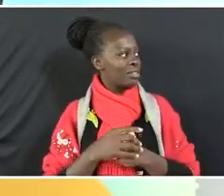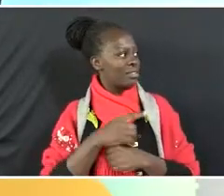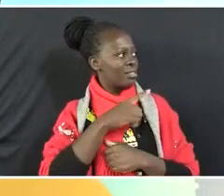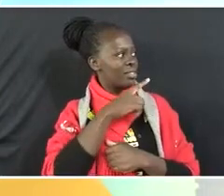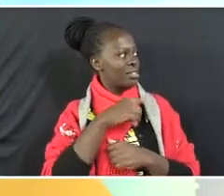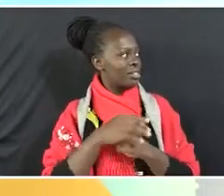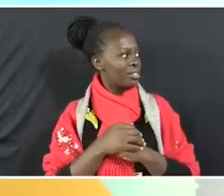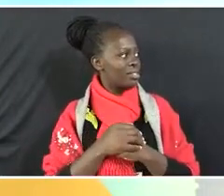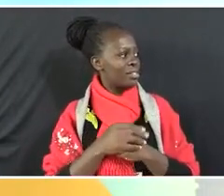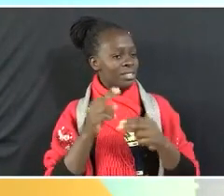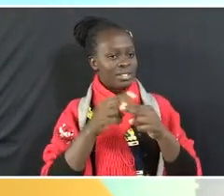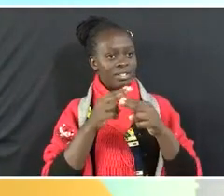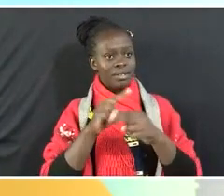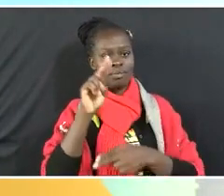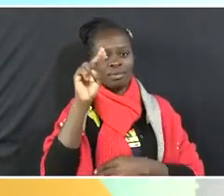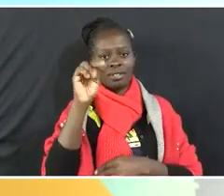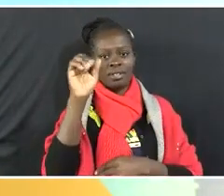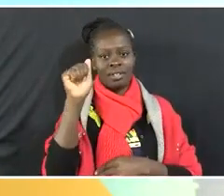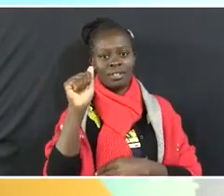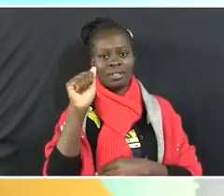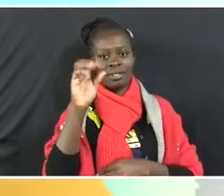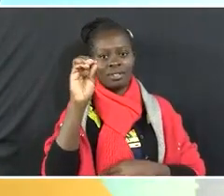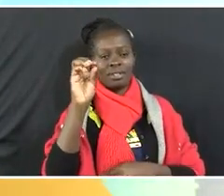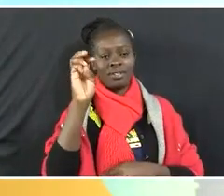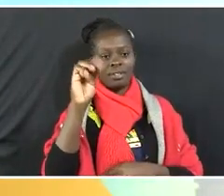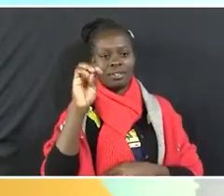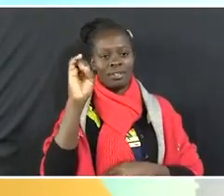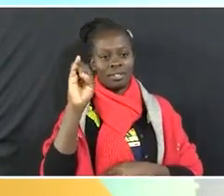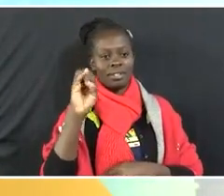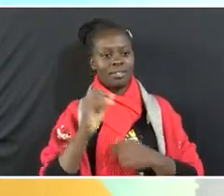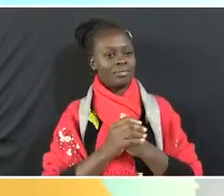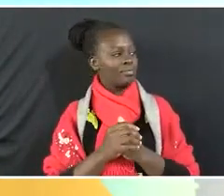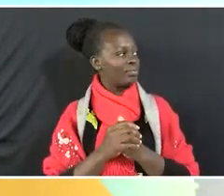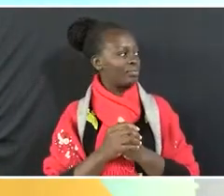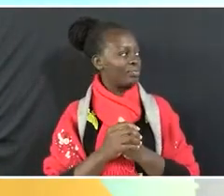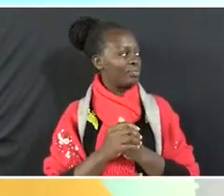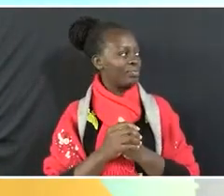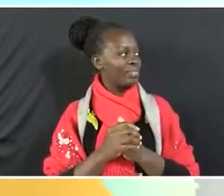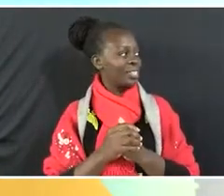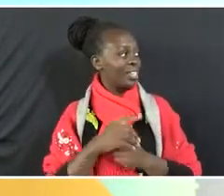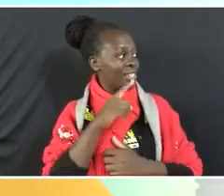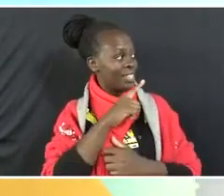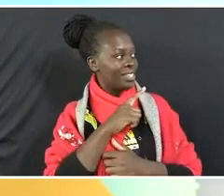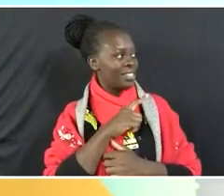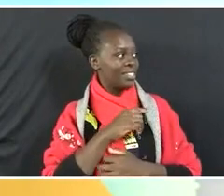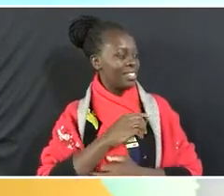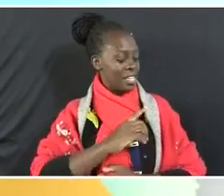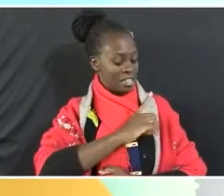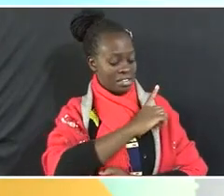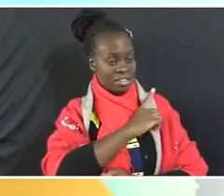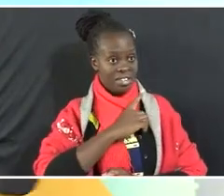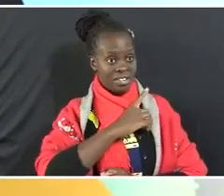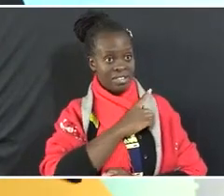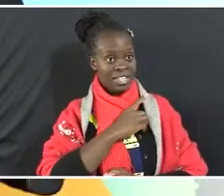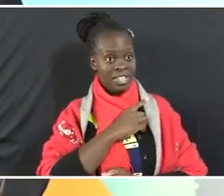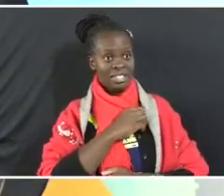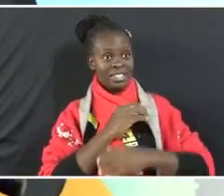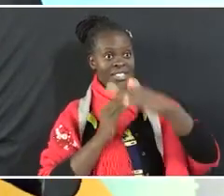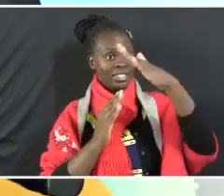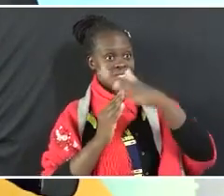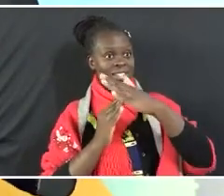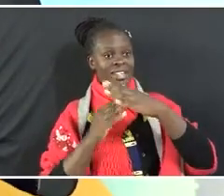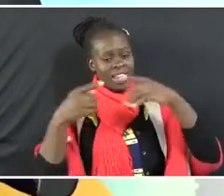Naomi, listen, there is a vacancy for head deaconess coming ahead. It's coming. Greta,